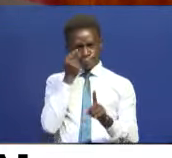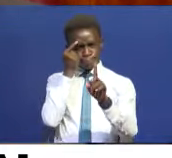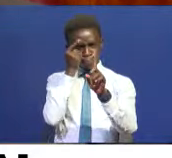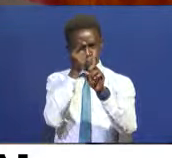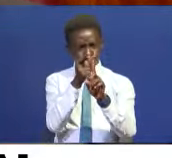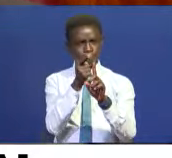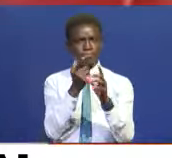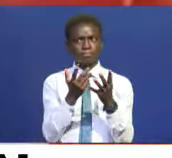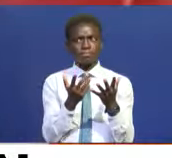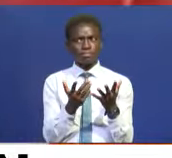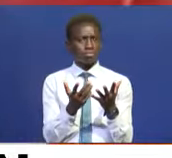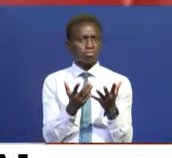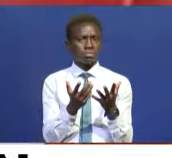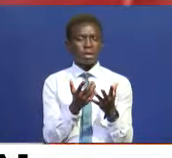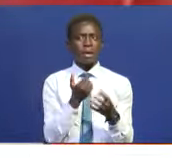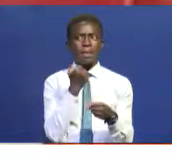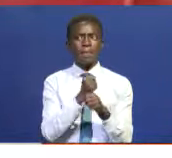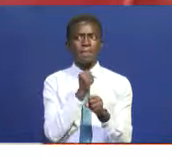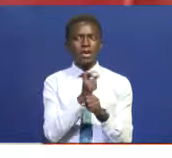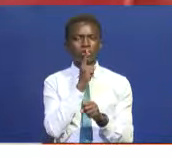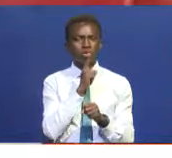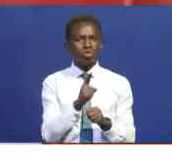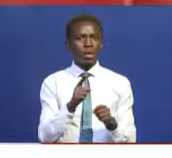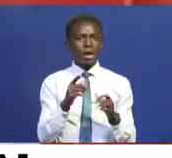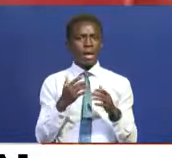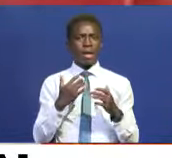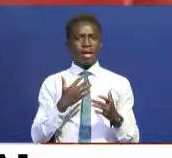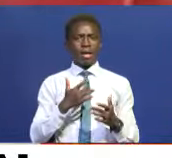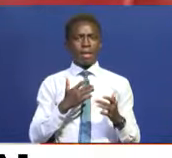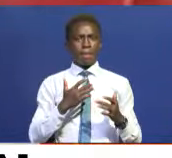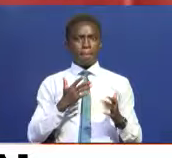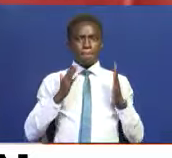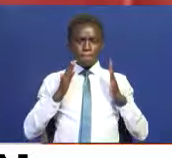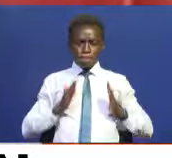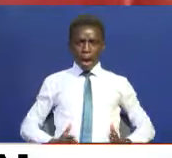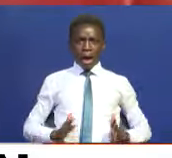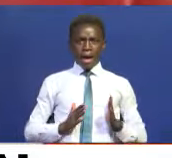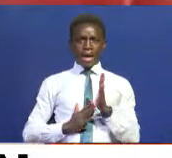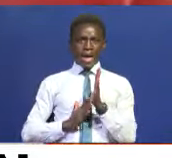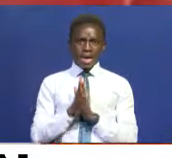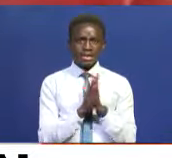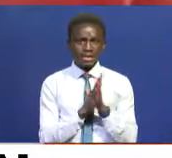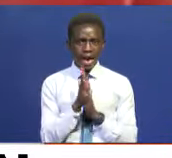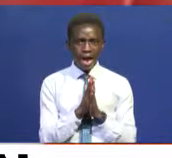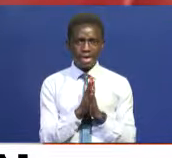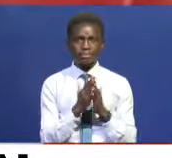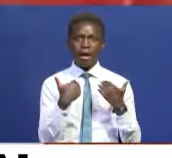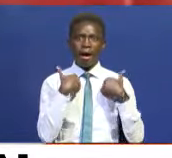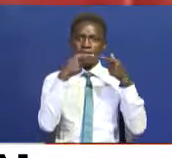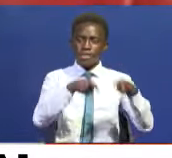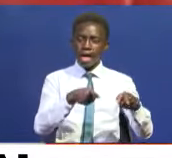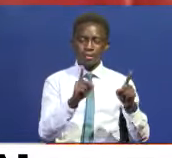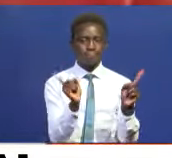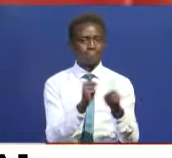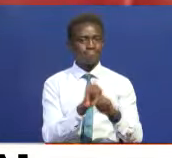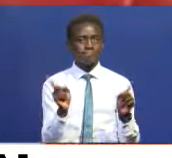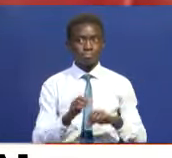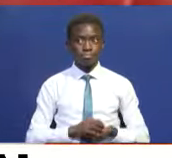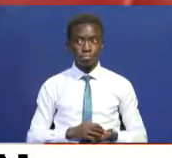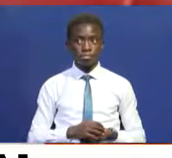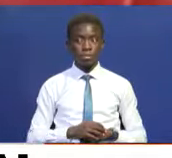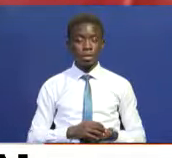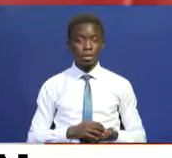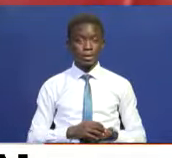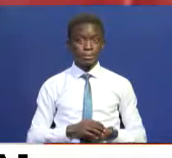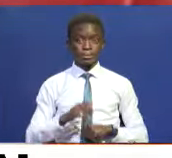kibinafsi. Upon the cancellation of the lease that was acquired fraudulently, the county government took